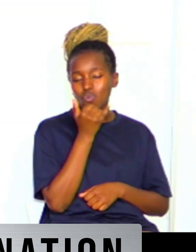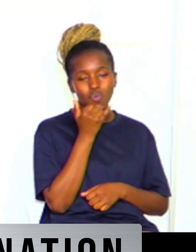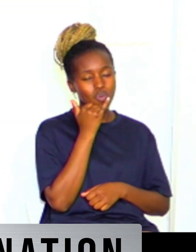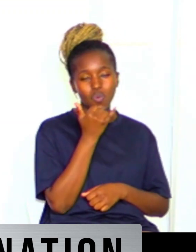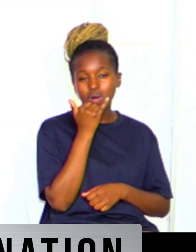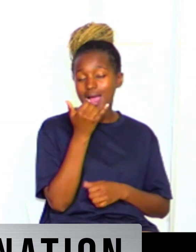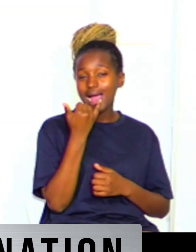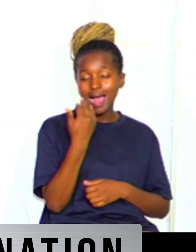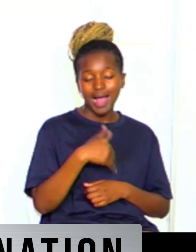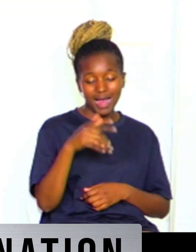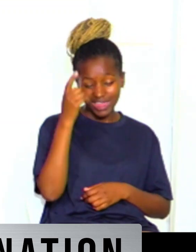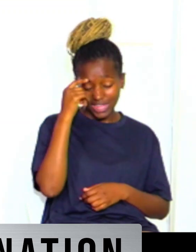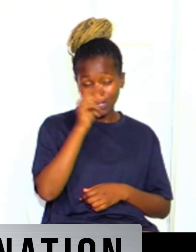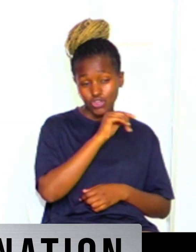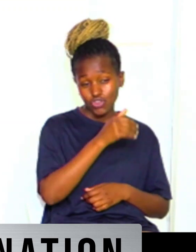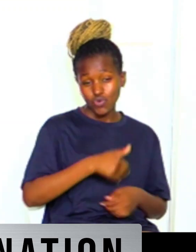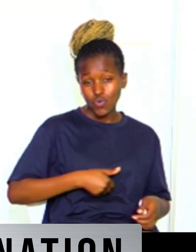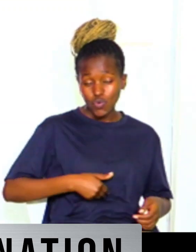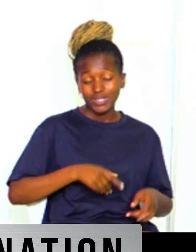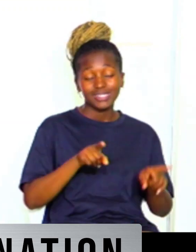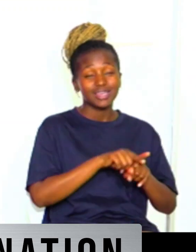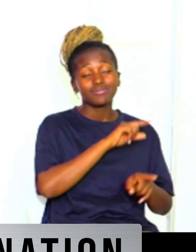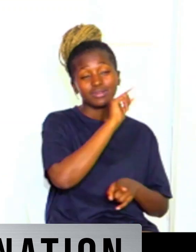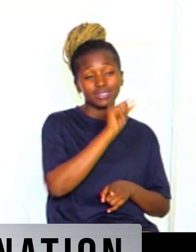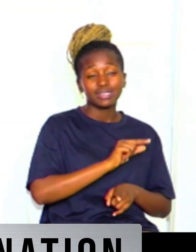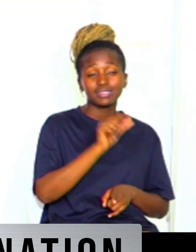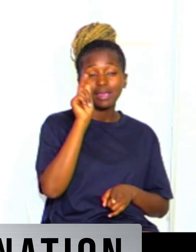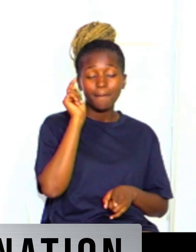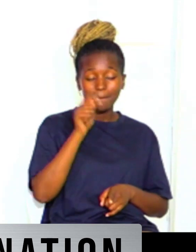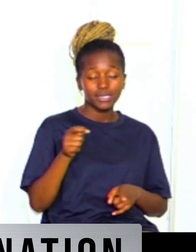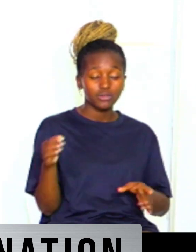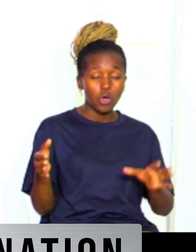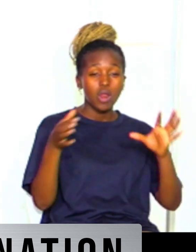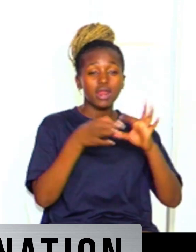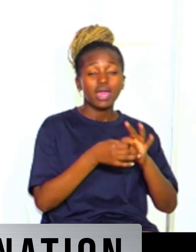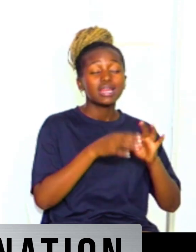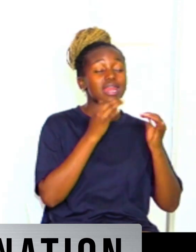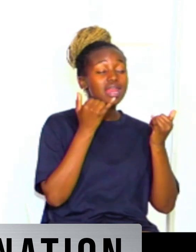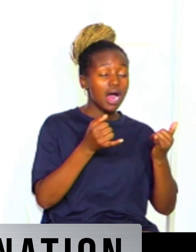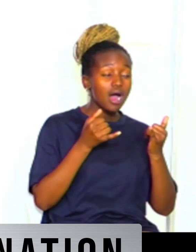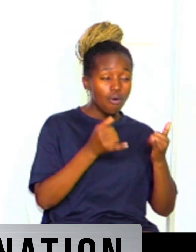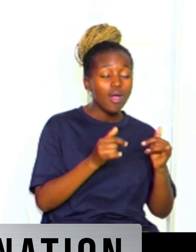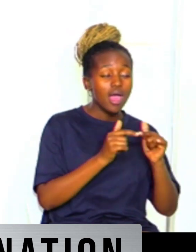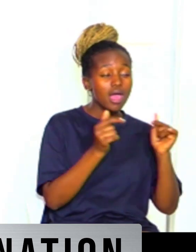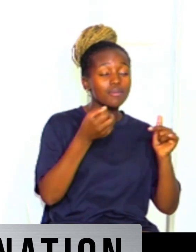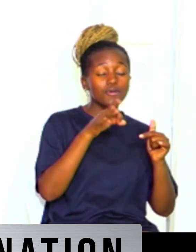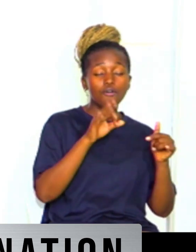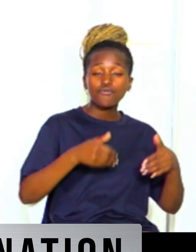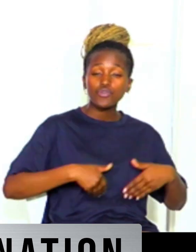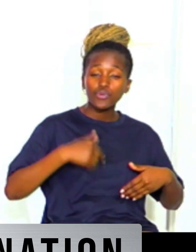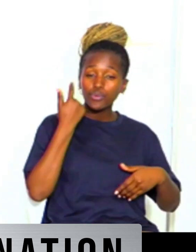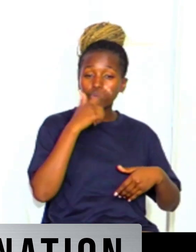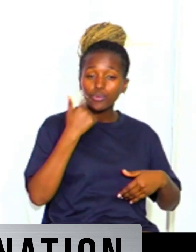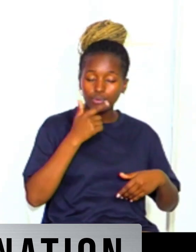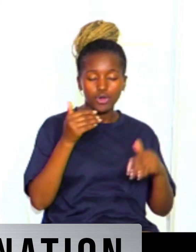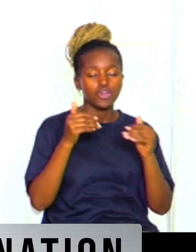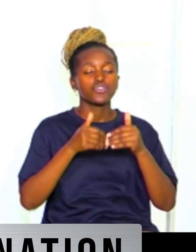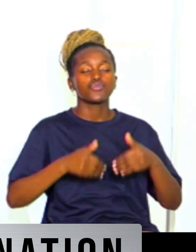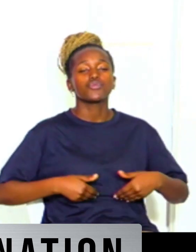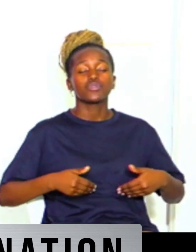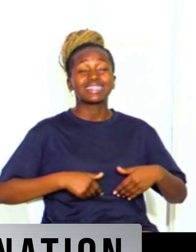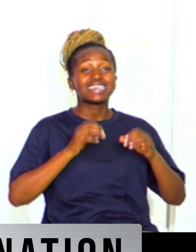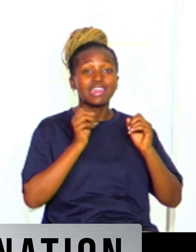It's time for us youth. The enemy of youth is youth. And the people that can make youth to be great, it's the same